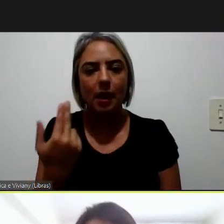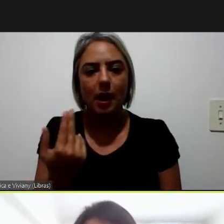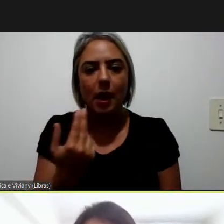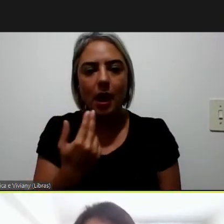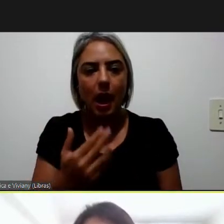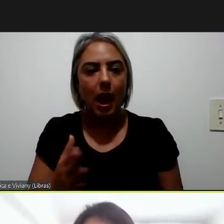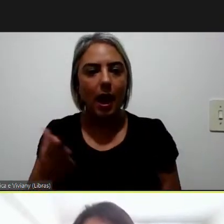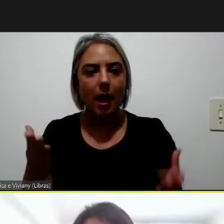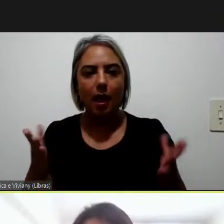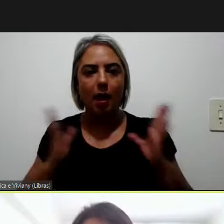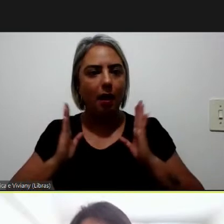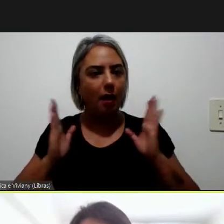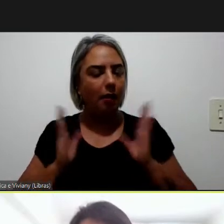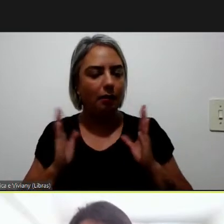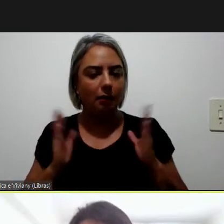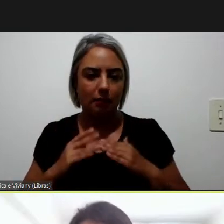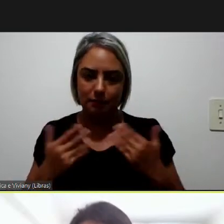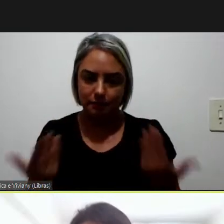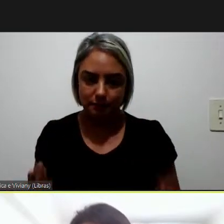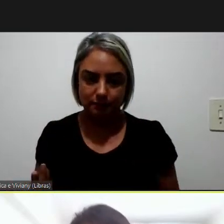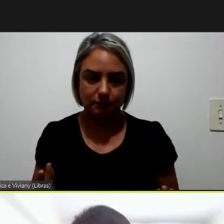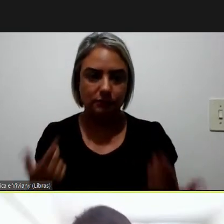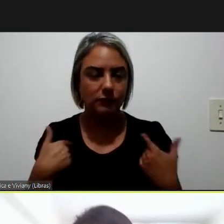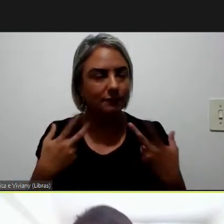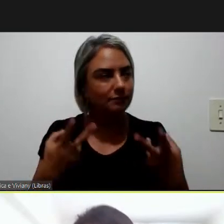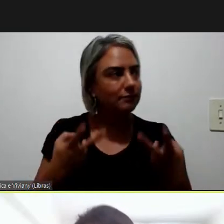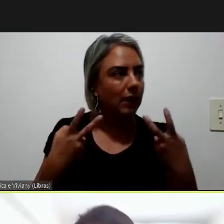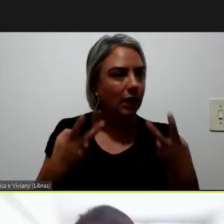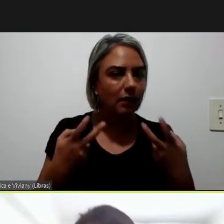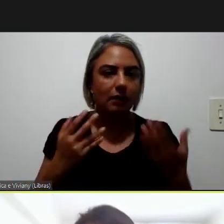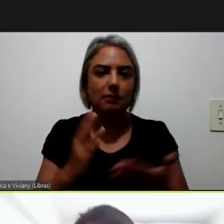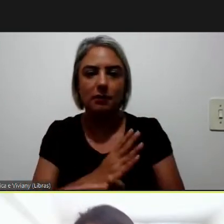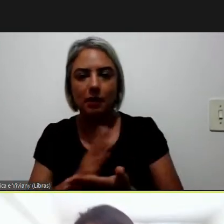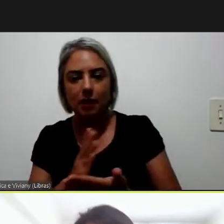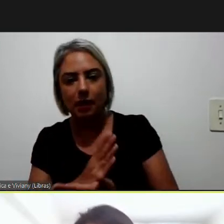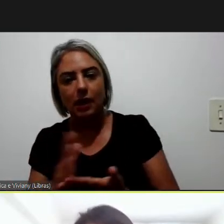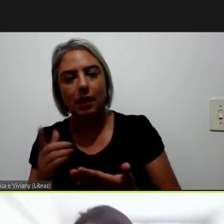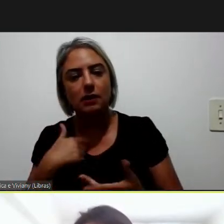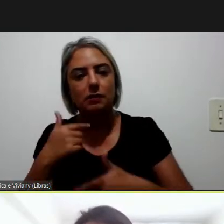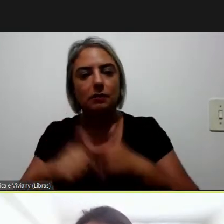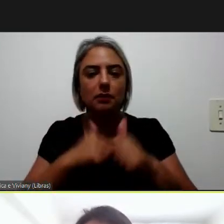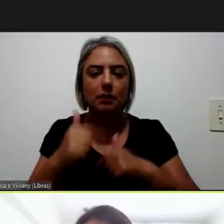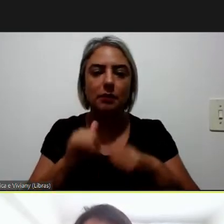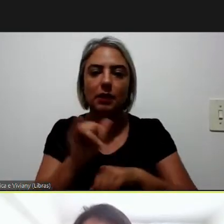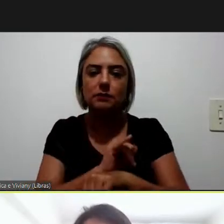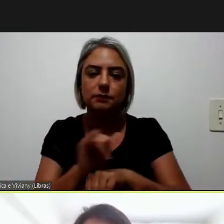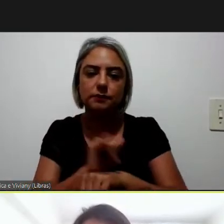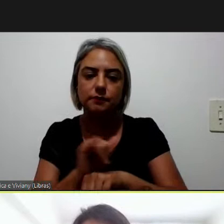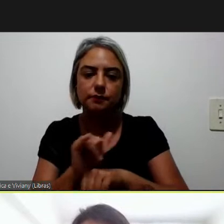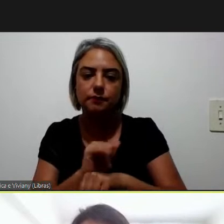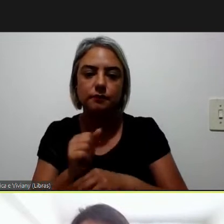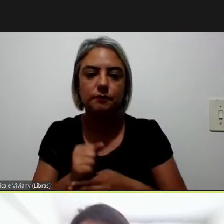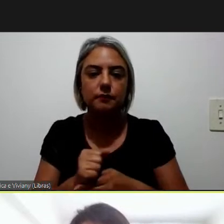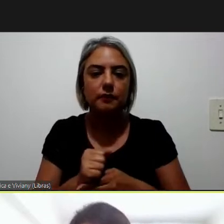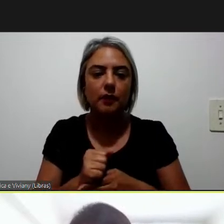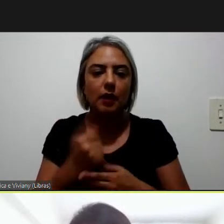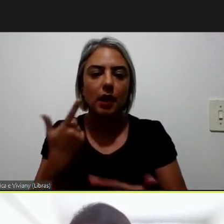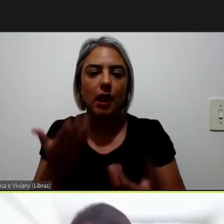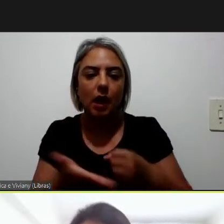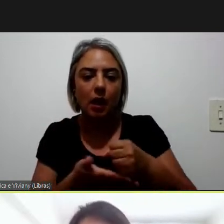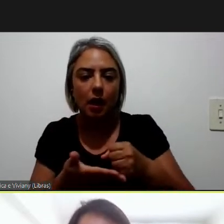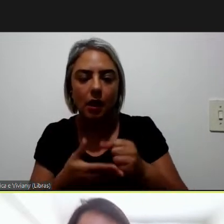is a dream. This is a luxury. So what we notice is that many times we need to work with the strategy